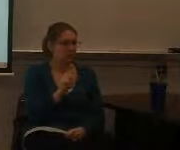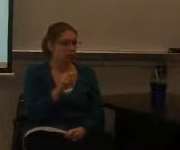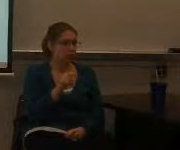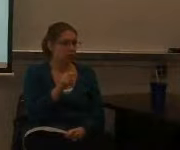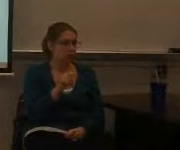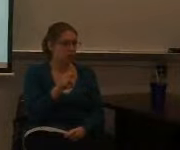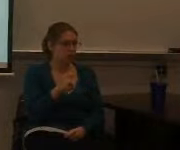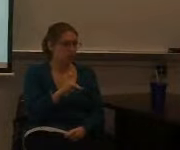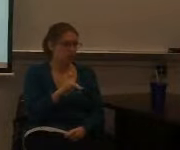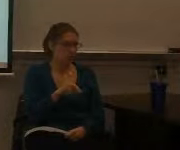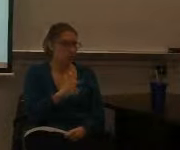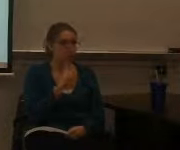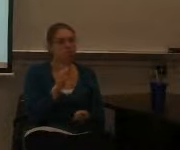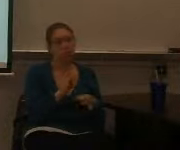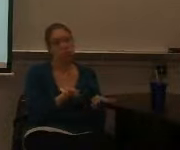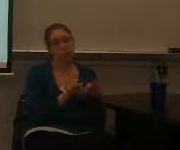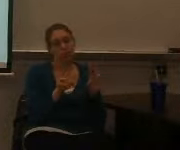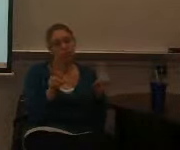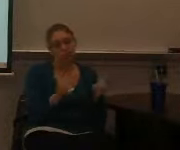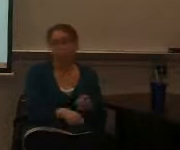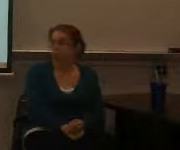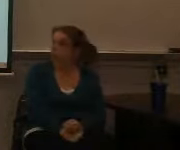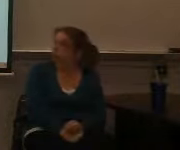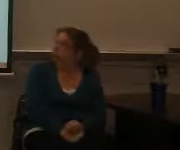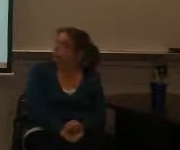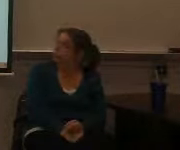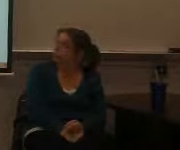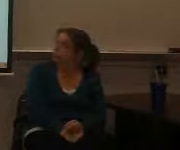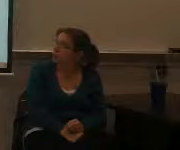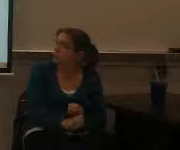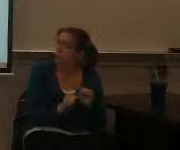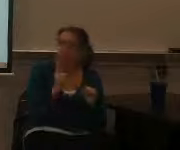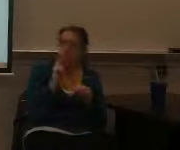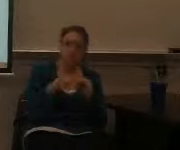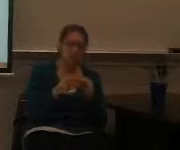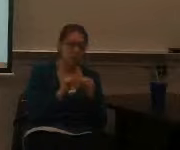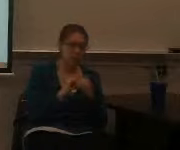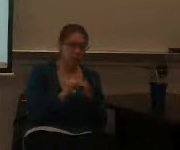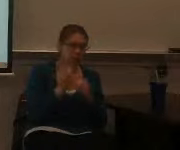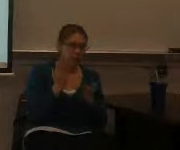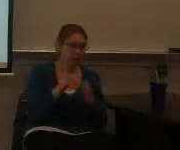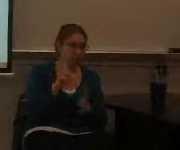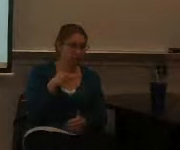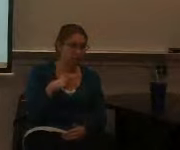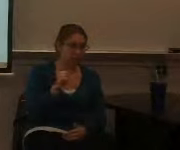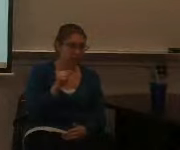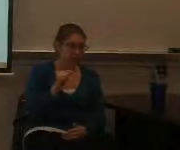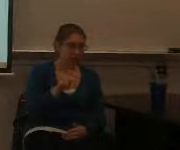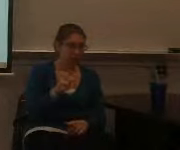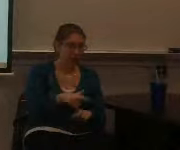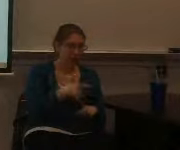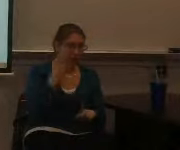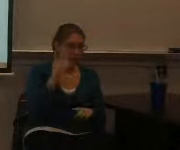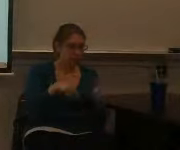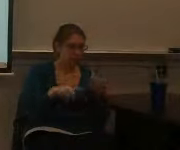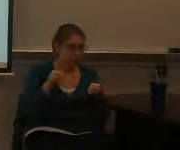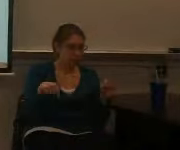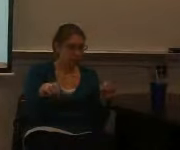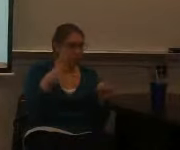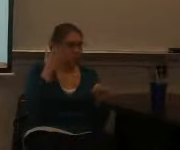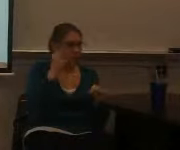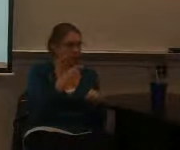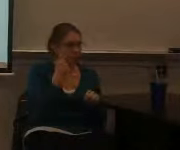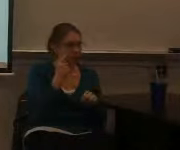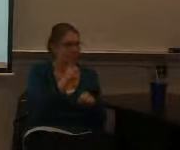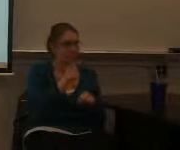And so these are important issues. We can think then about how maybe the uptake length would vary. So why do you think it